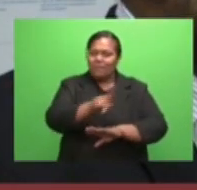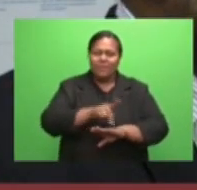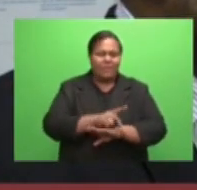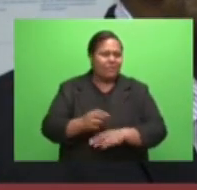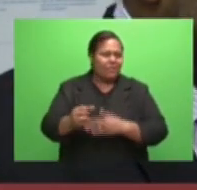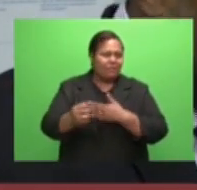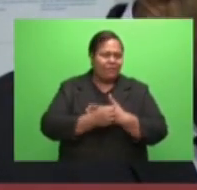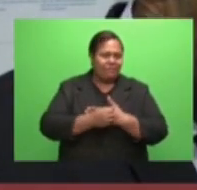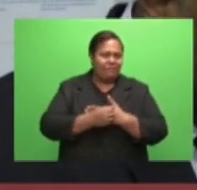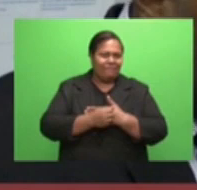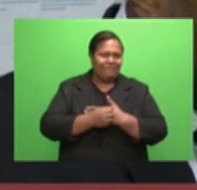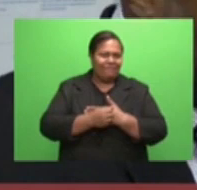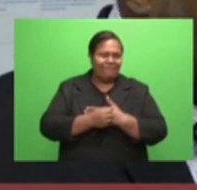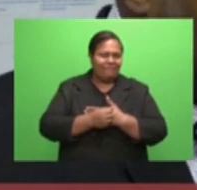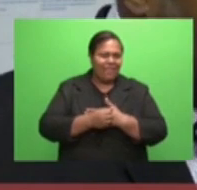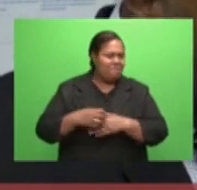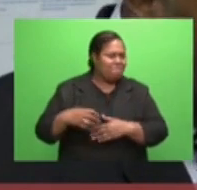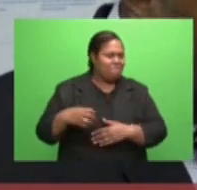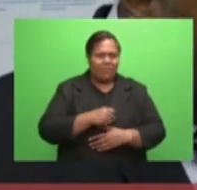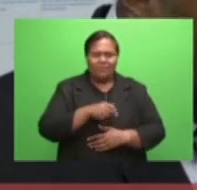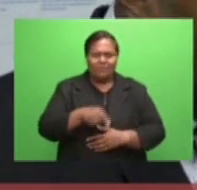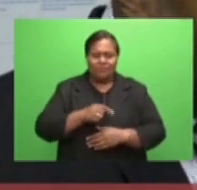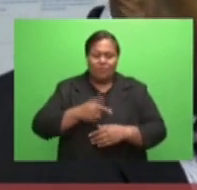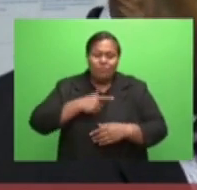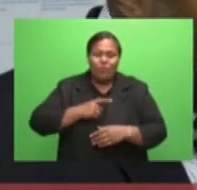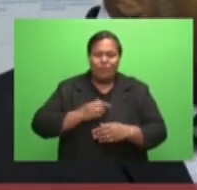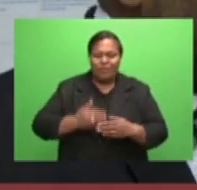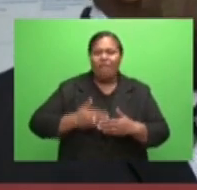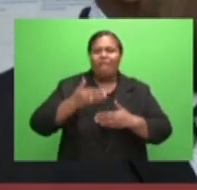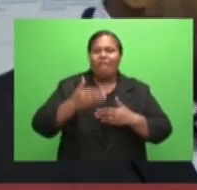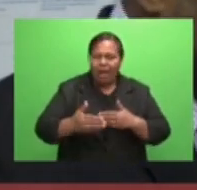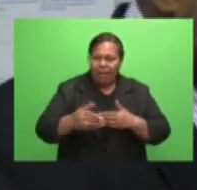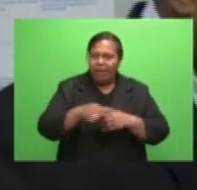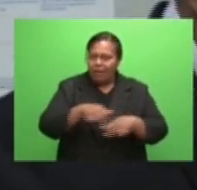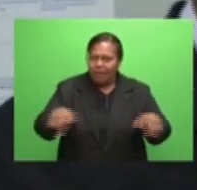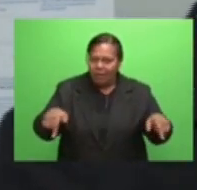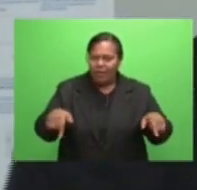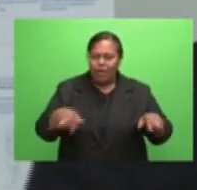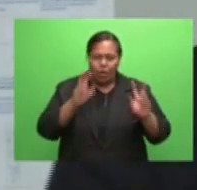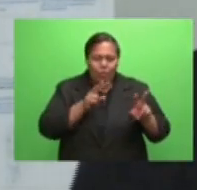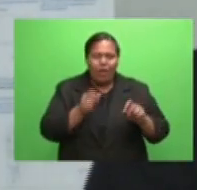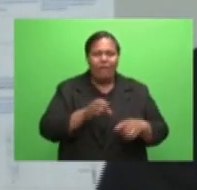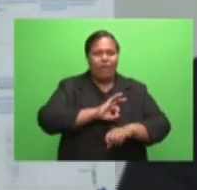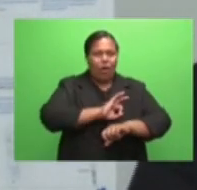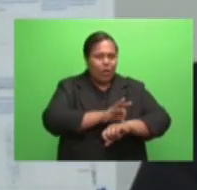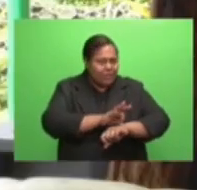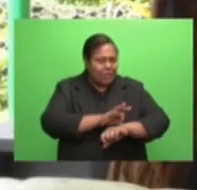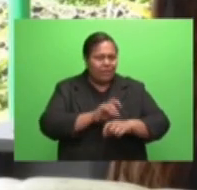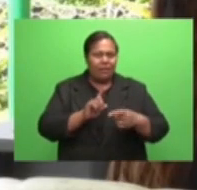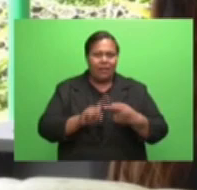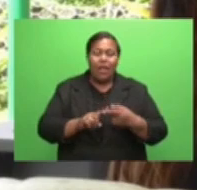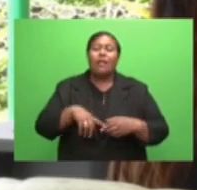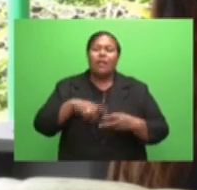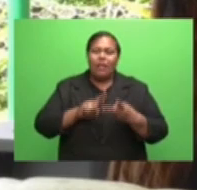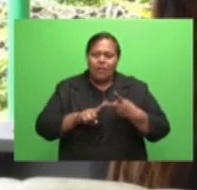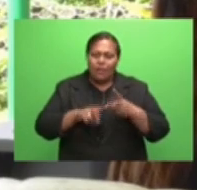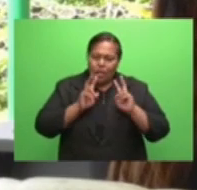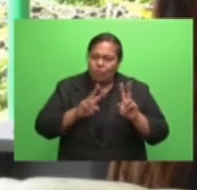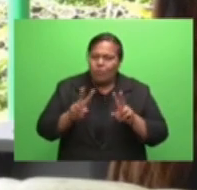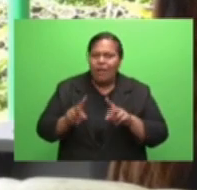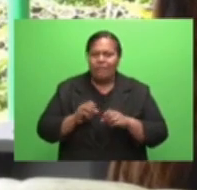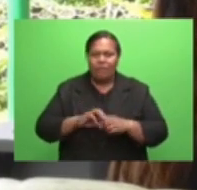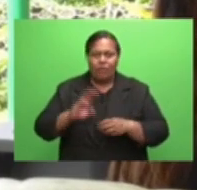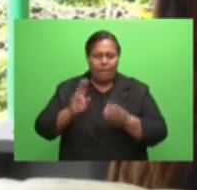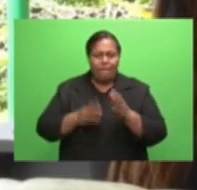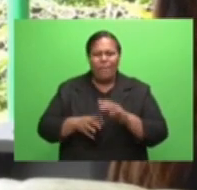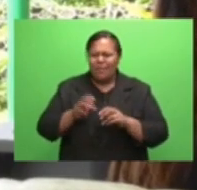as I've said before, are at the front line and they are at the backbone. They man the hospital. They are part of our mobile fever teams